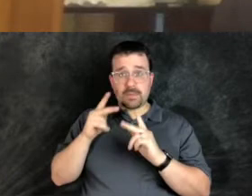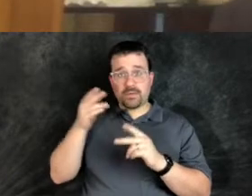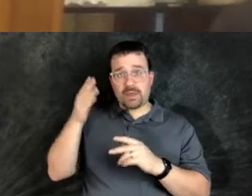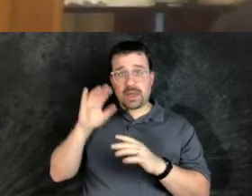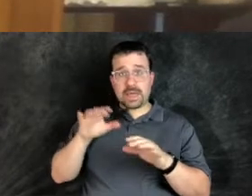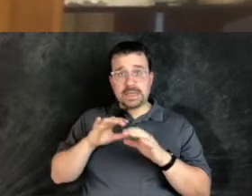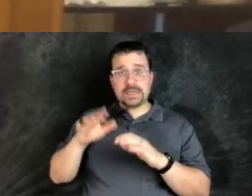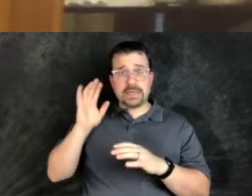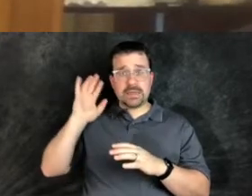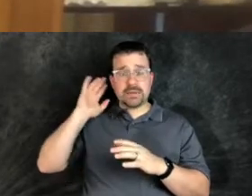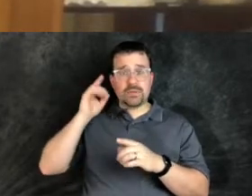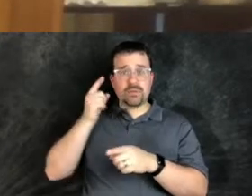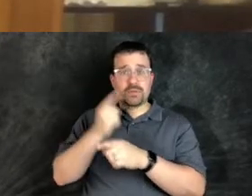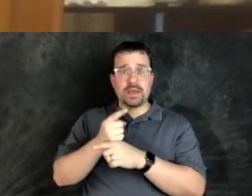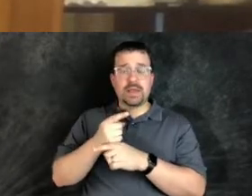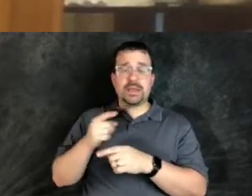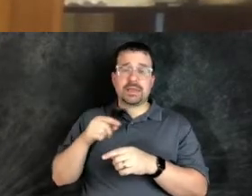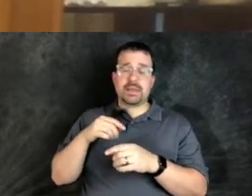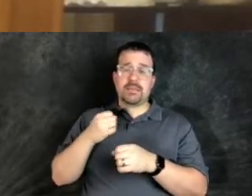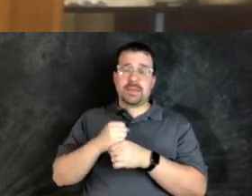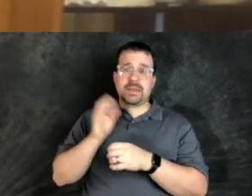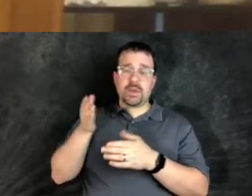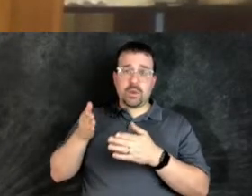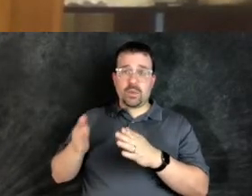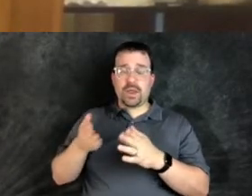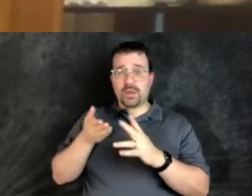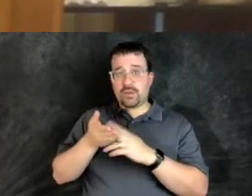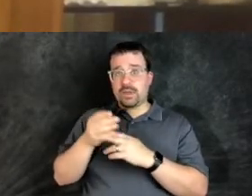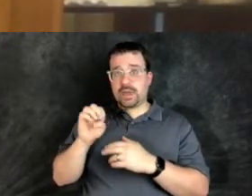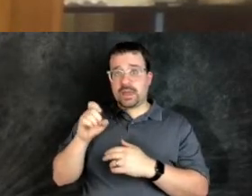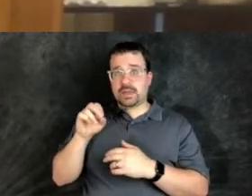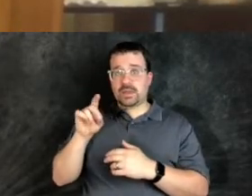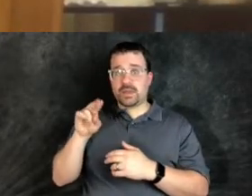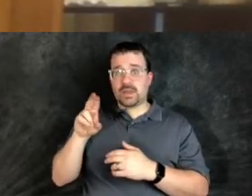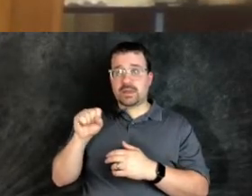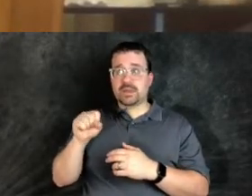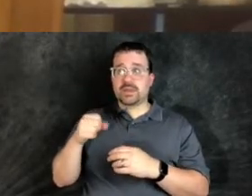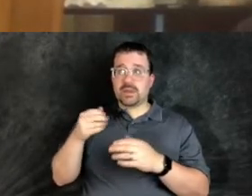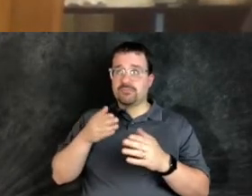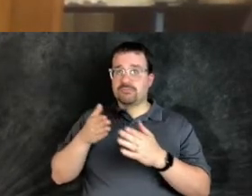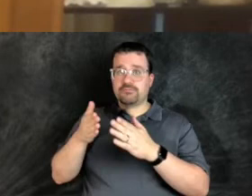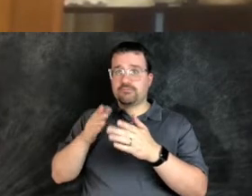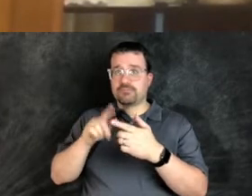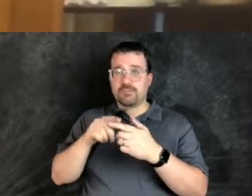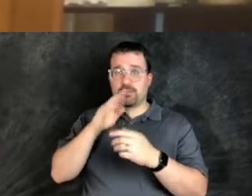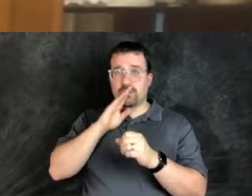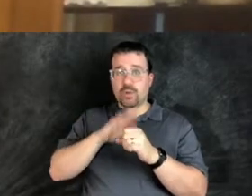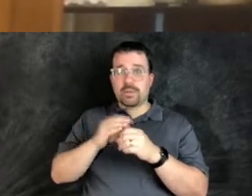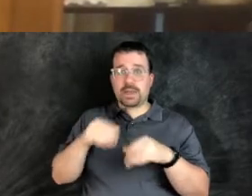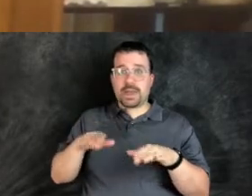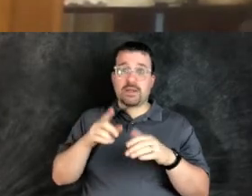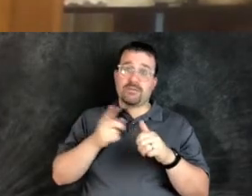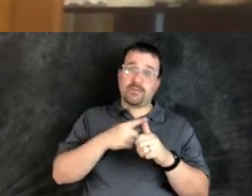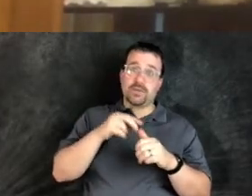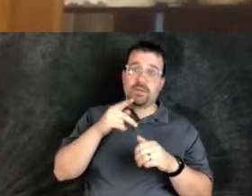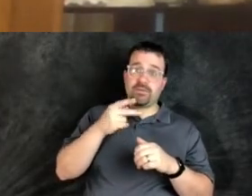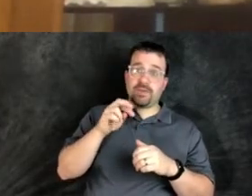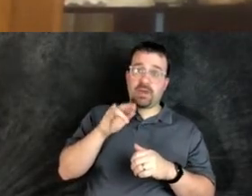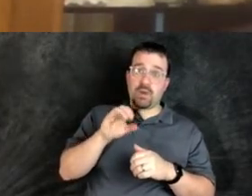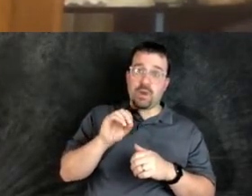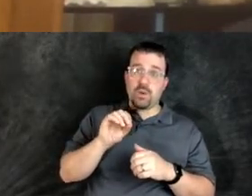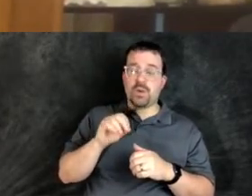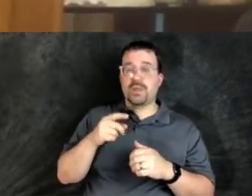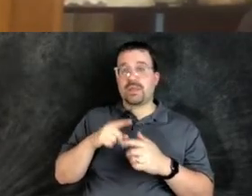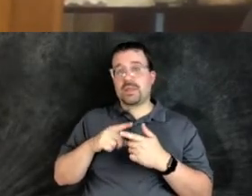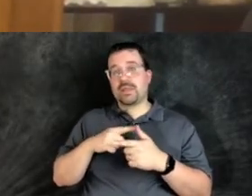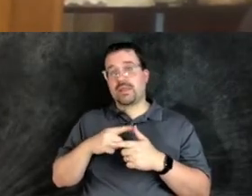did as they made their way through the Exodus and made their way to the promised land? First it's Pharaoh, and then it's hunger, and